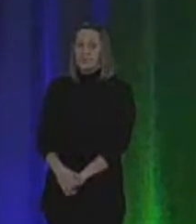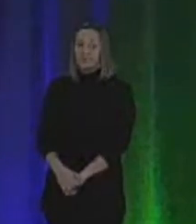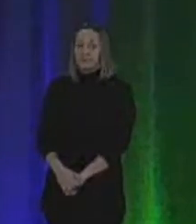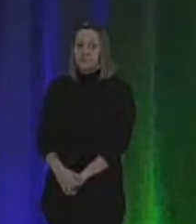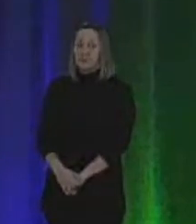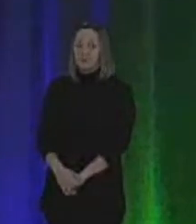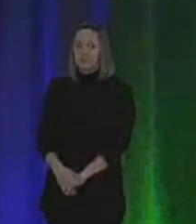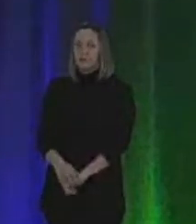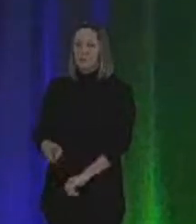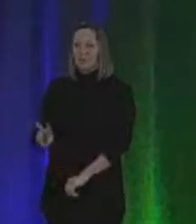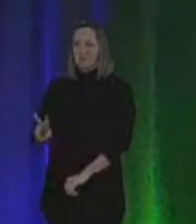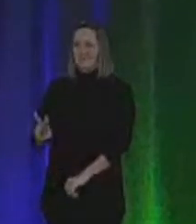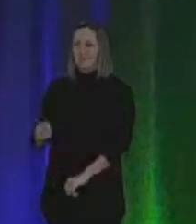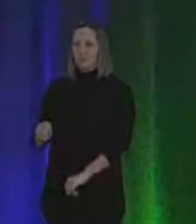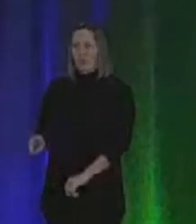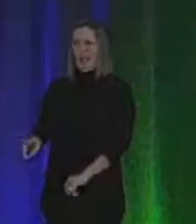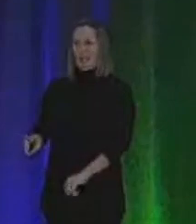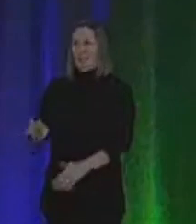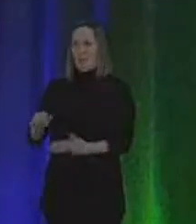Wow, that did not work.